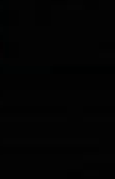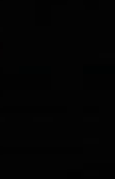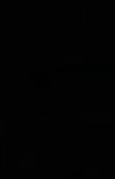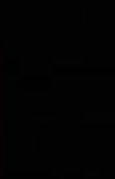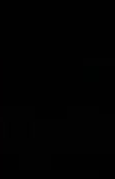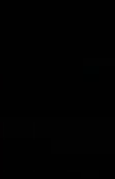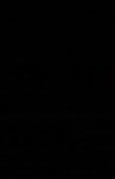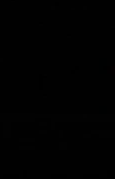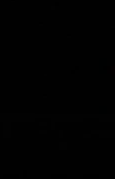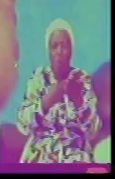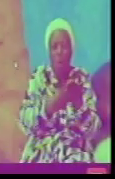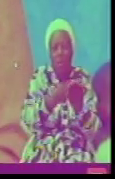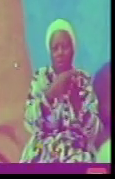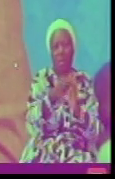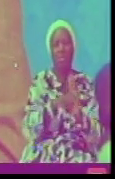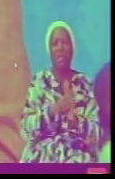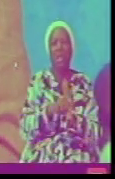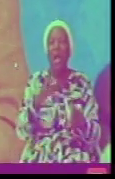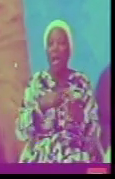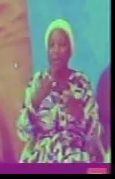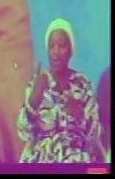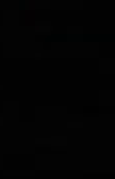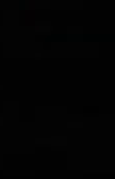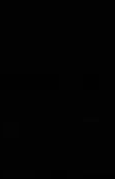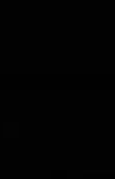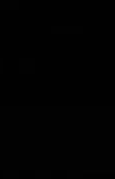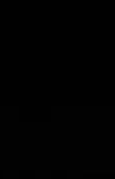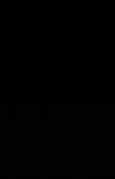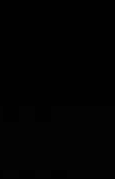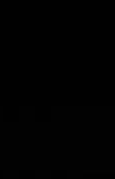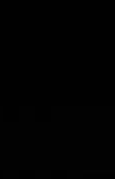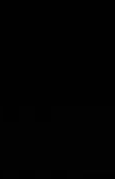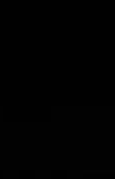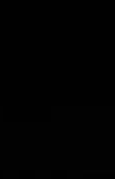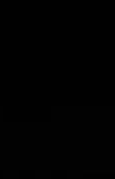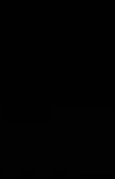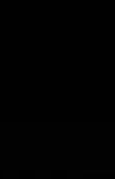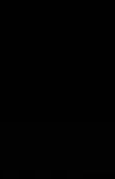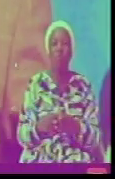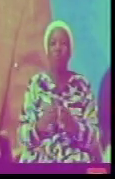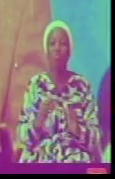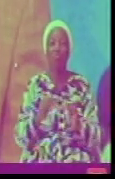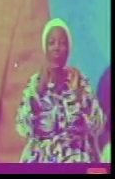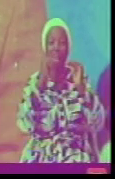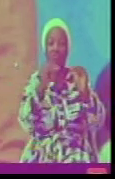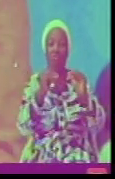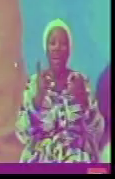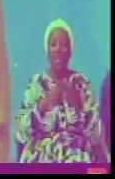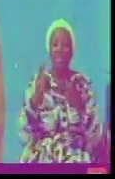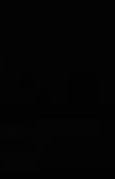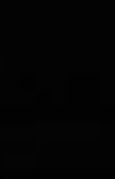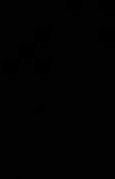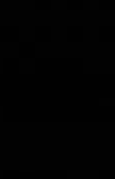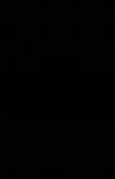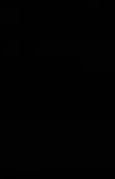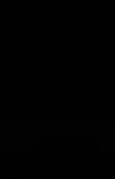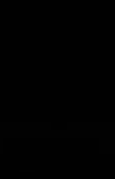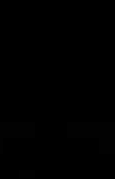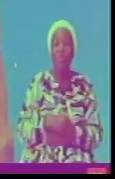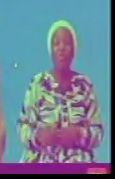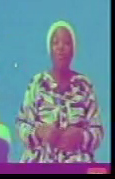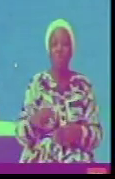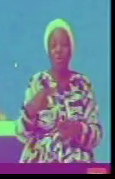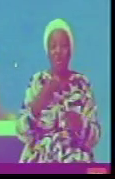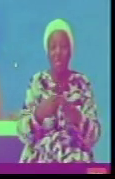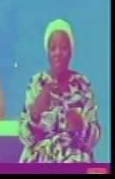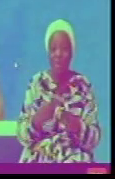It takes your sin that he might give you his own. And then your